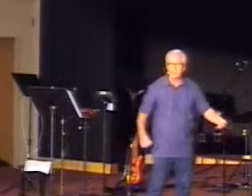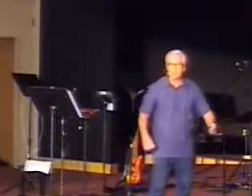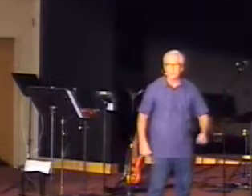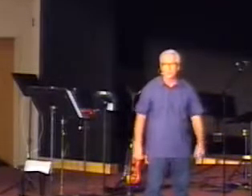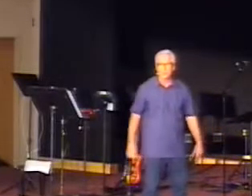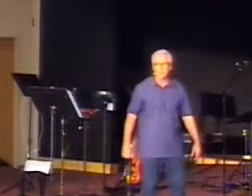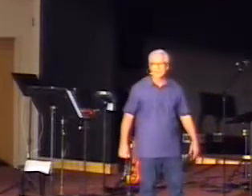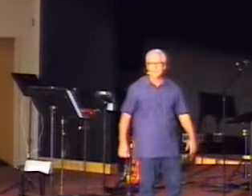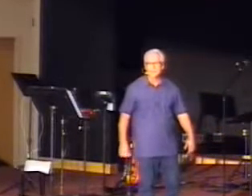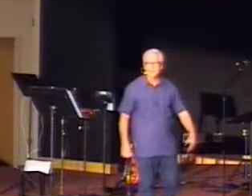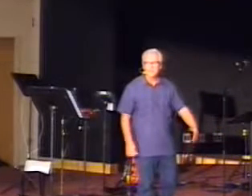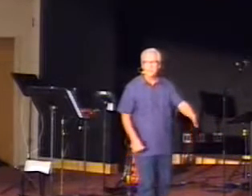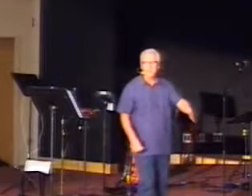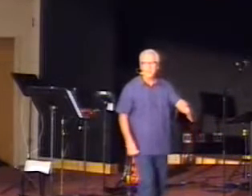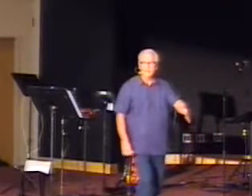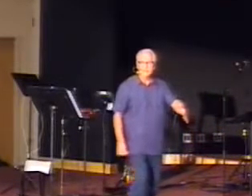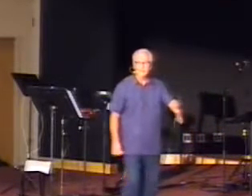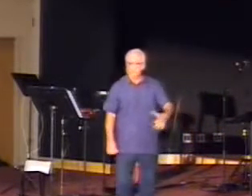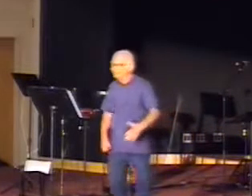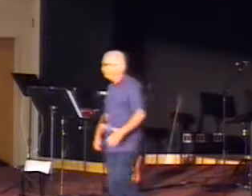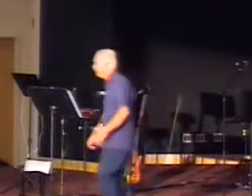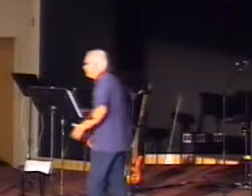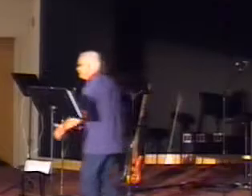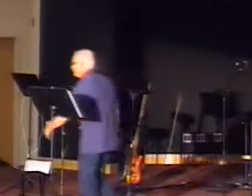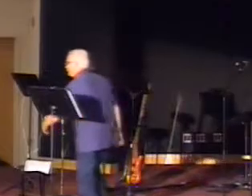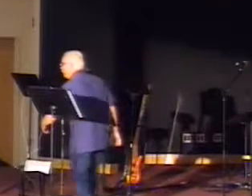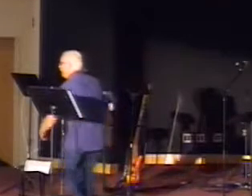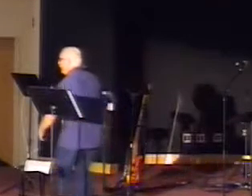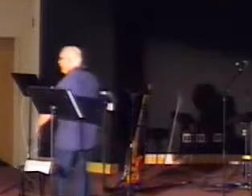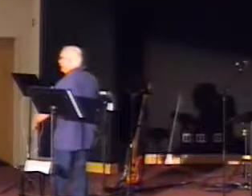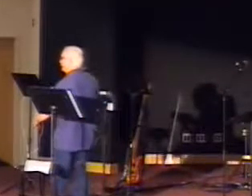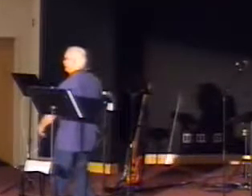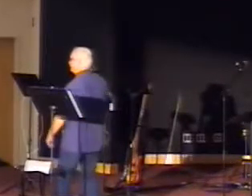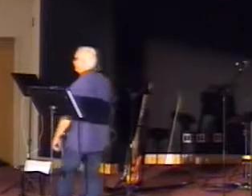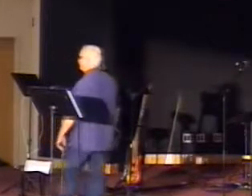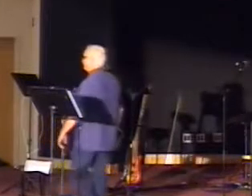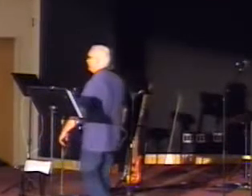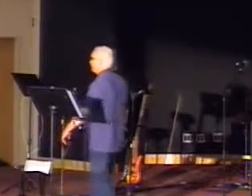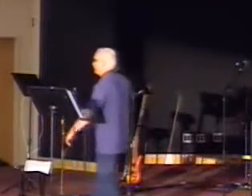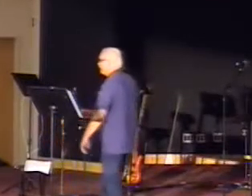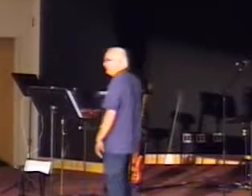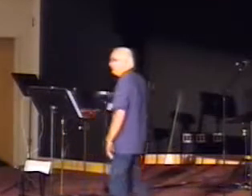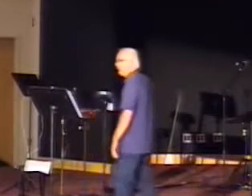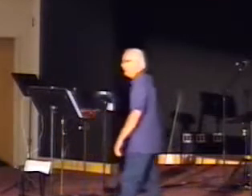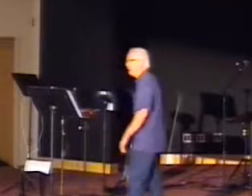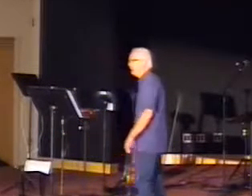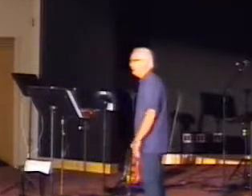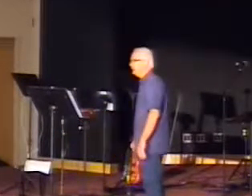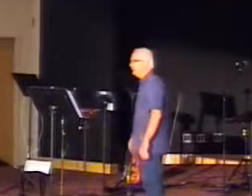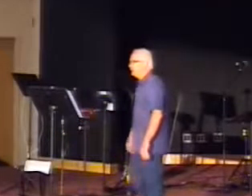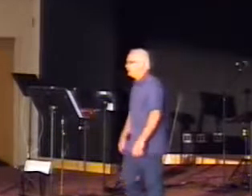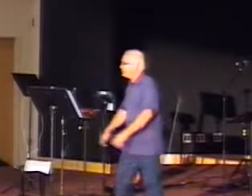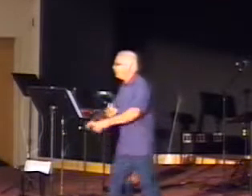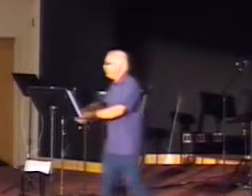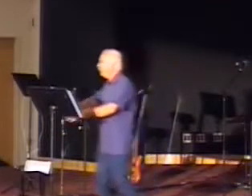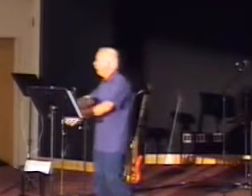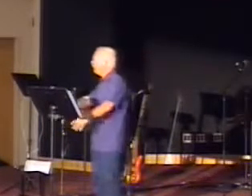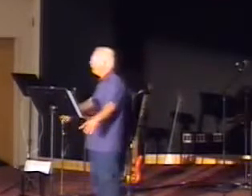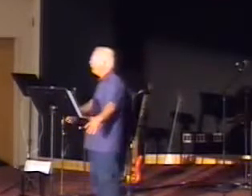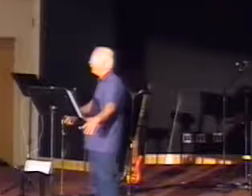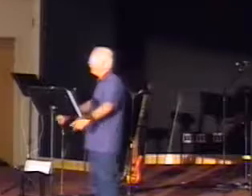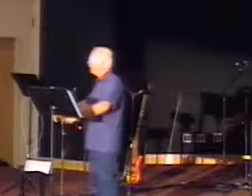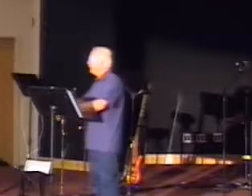right through it, won't we? He's saying, back up. You turn this way, it's the wrong way, back up. He doesn't want us to go that way. And it doesn't matter